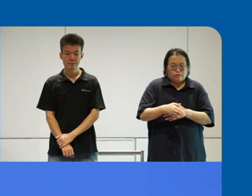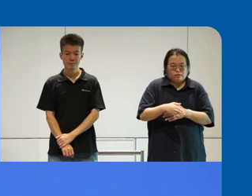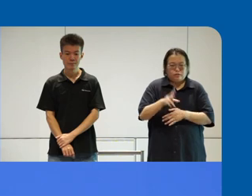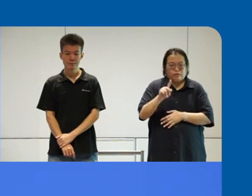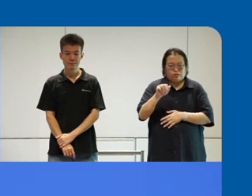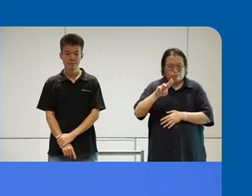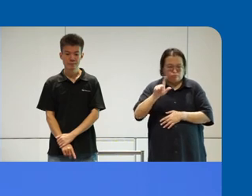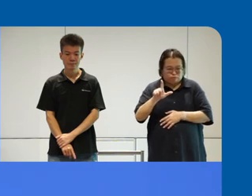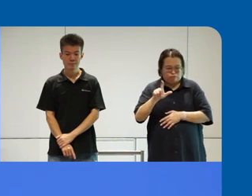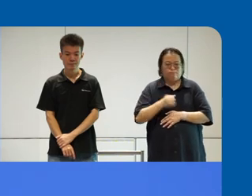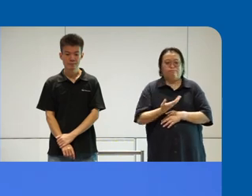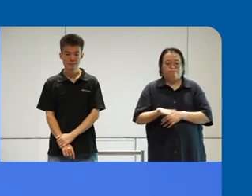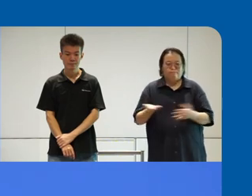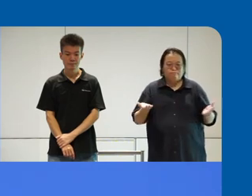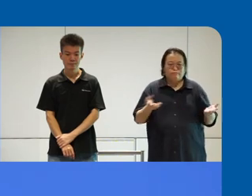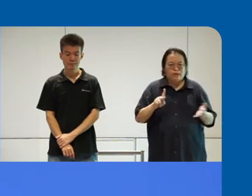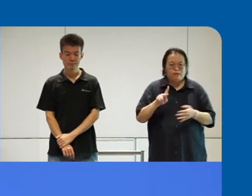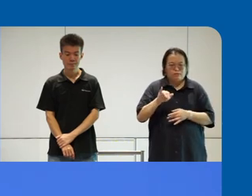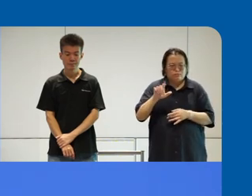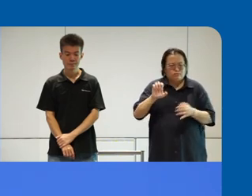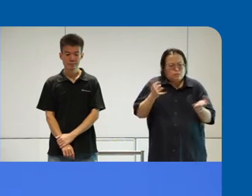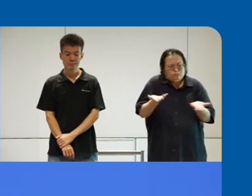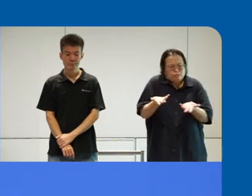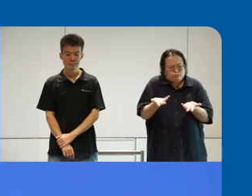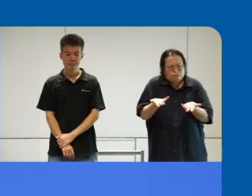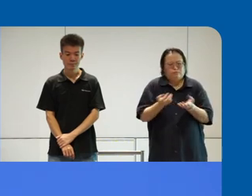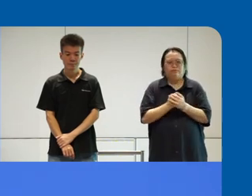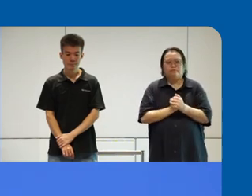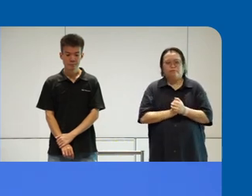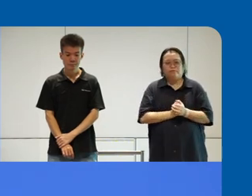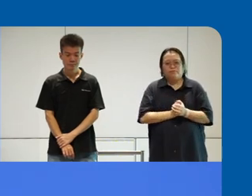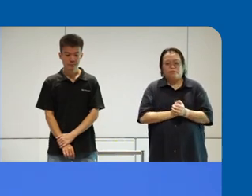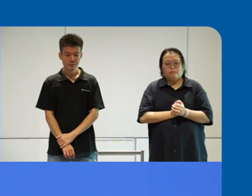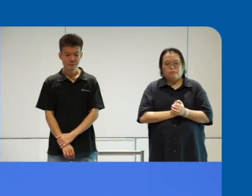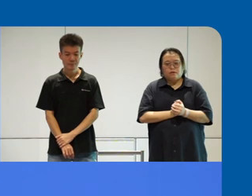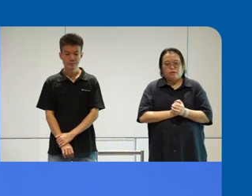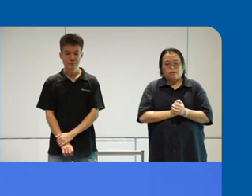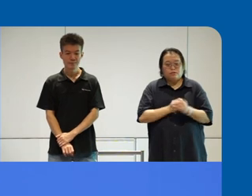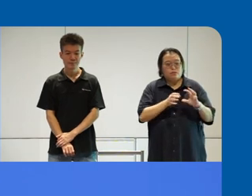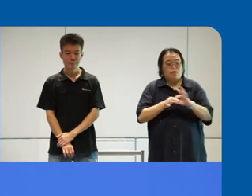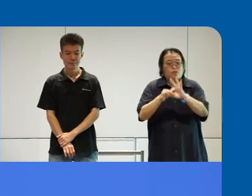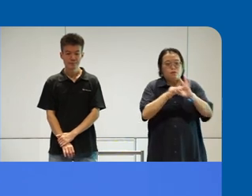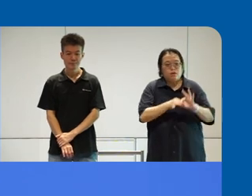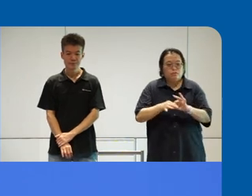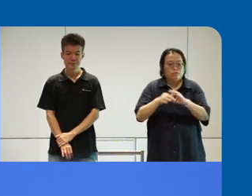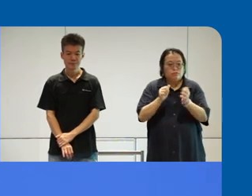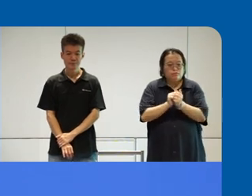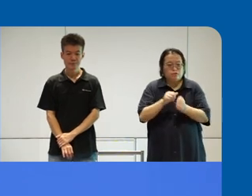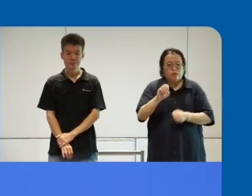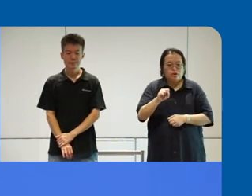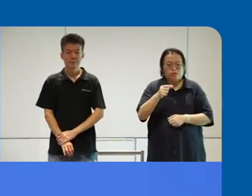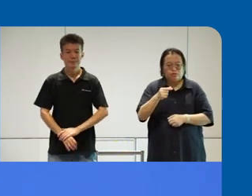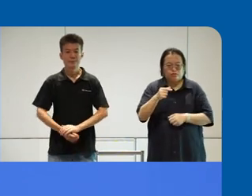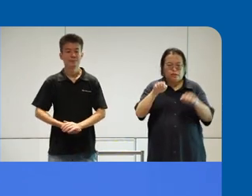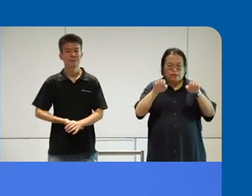a little bit about a recent pilot that the company concluded in collaboration with SG Enable and various other